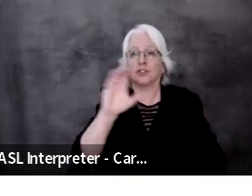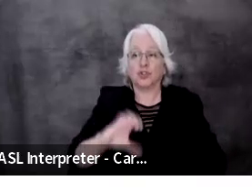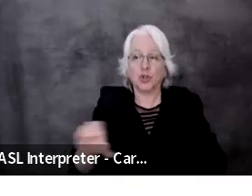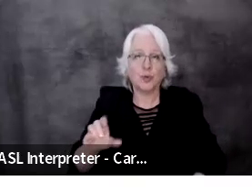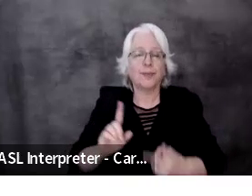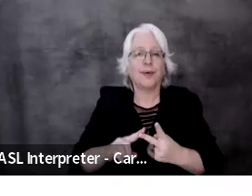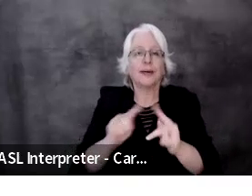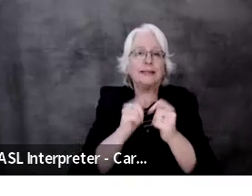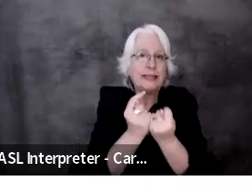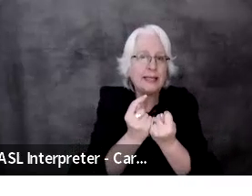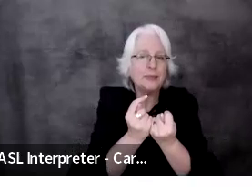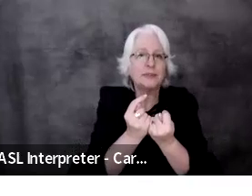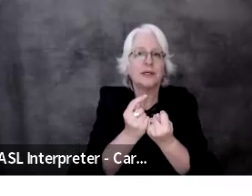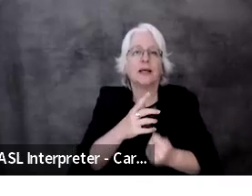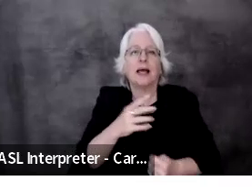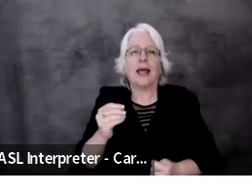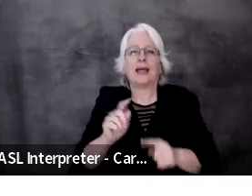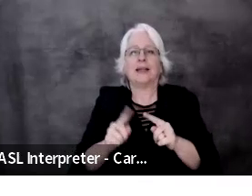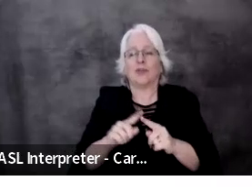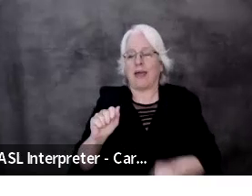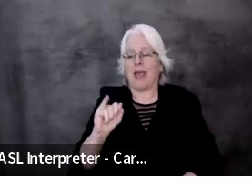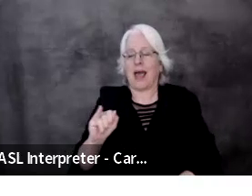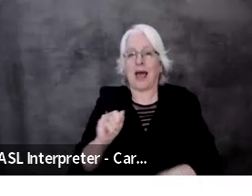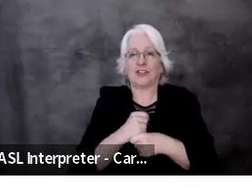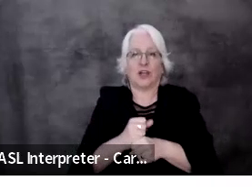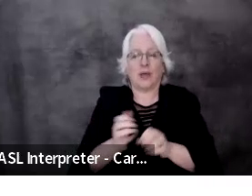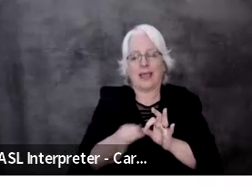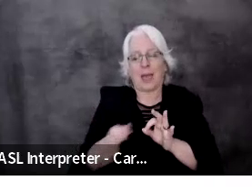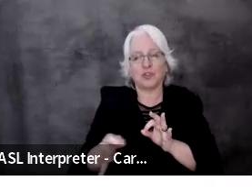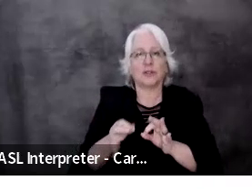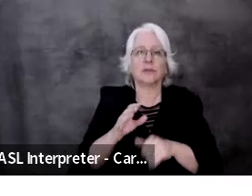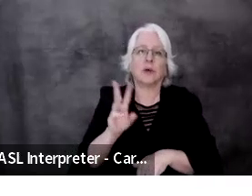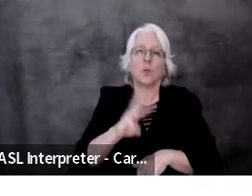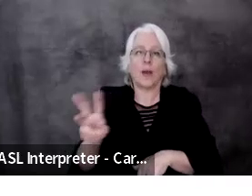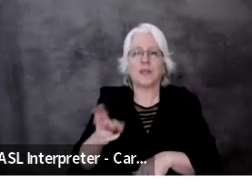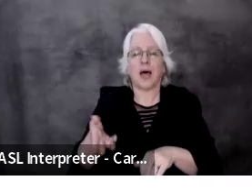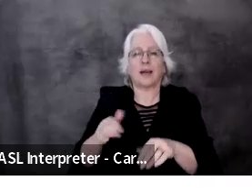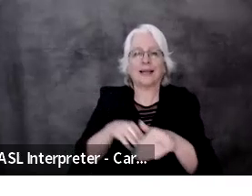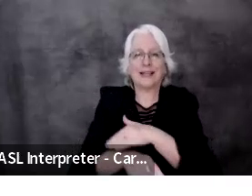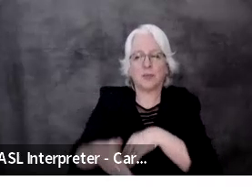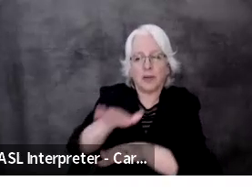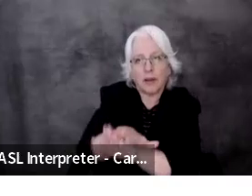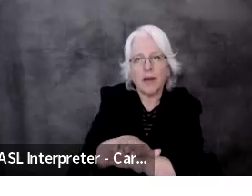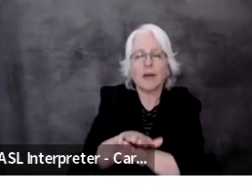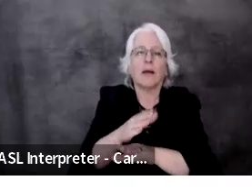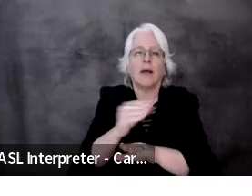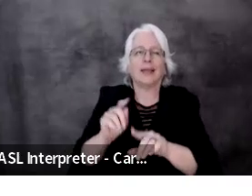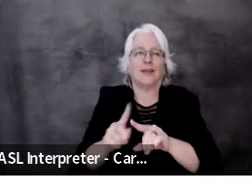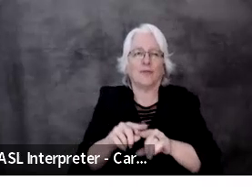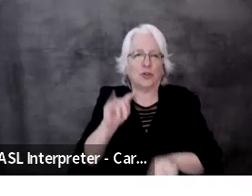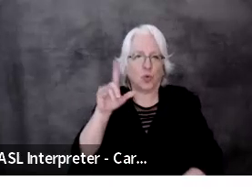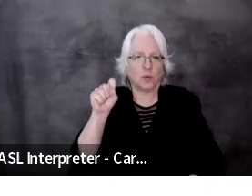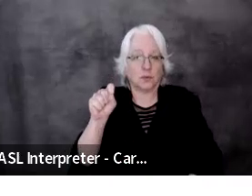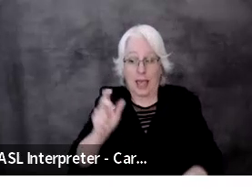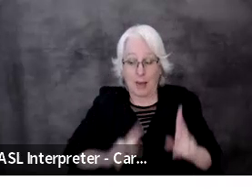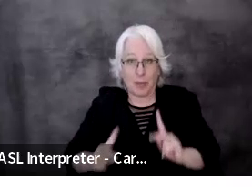Teams add AI-generated captions, website accessibility overlays, and other tools, and people including the